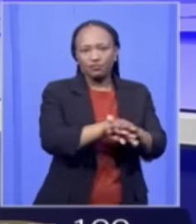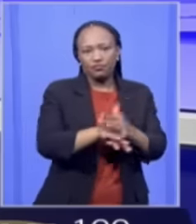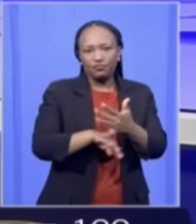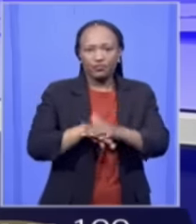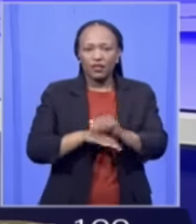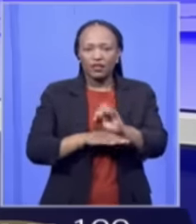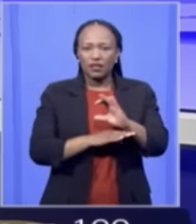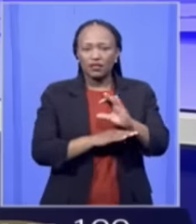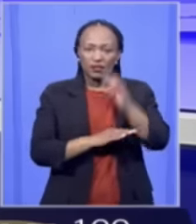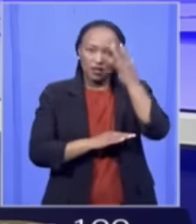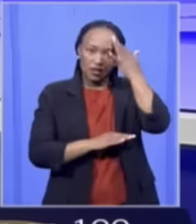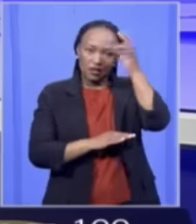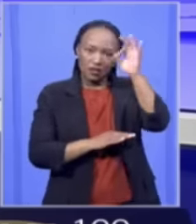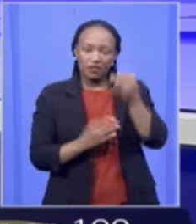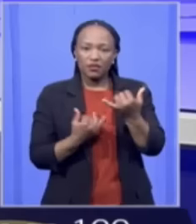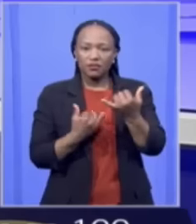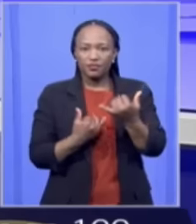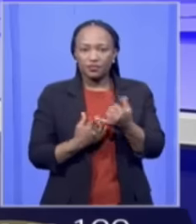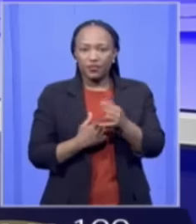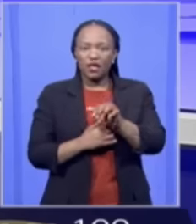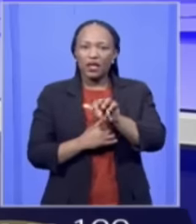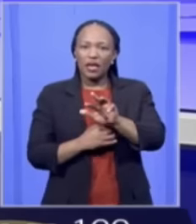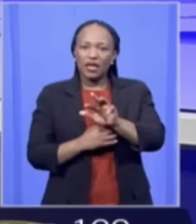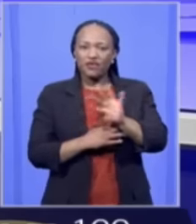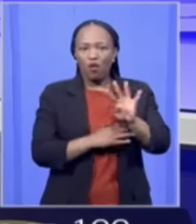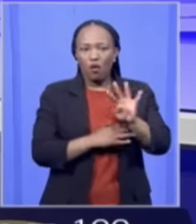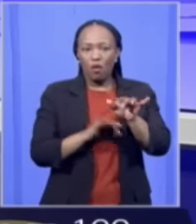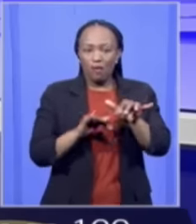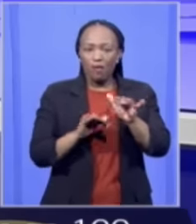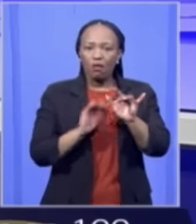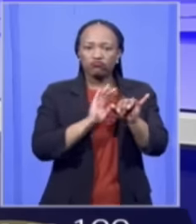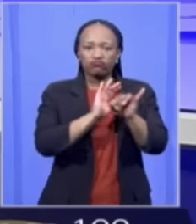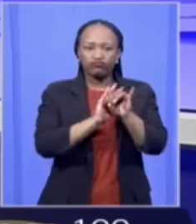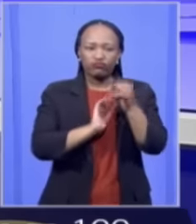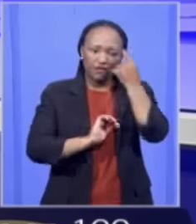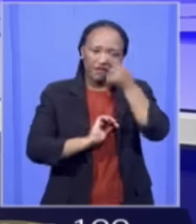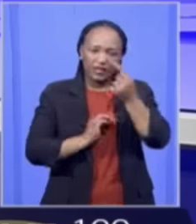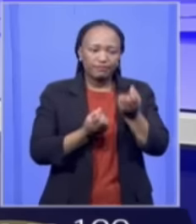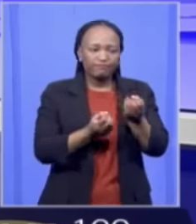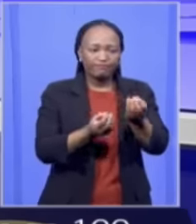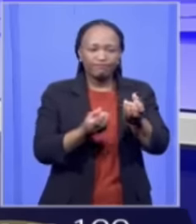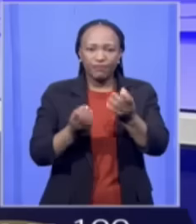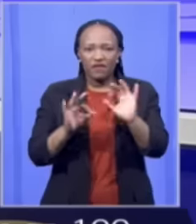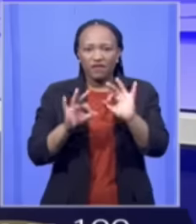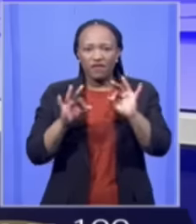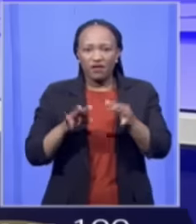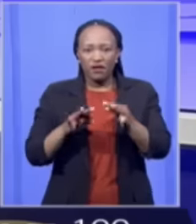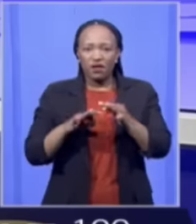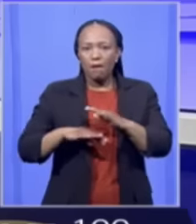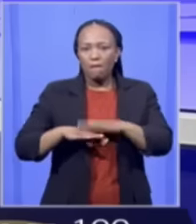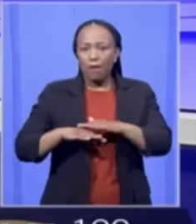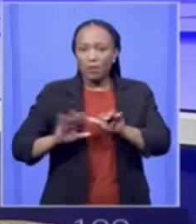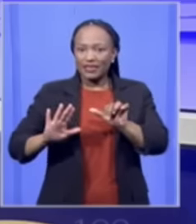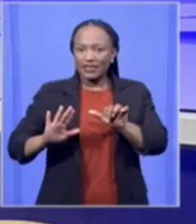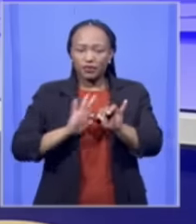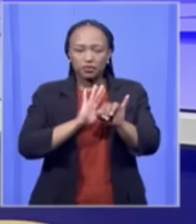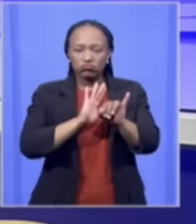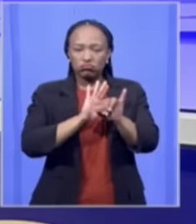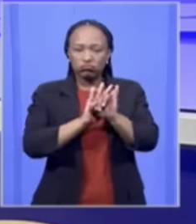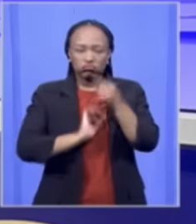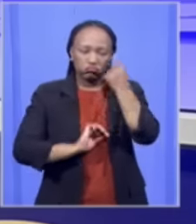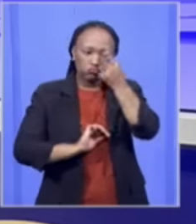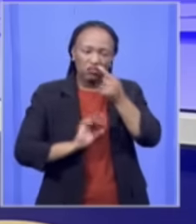di le 94 di netswe malapa a tsona. Go tsweletse tsamaiso ya go supa ditopo tse dingwe di le 6 tse di